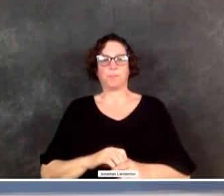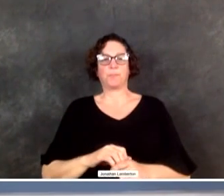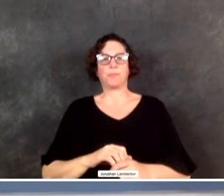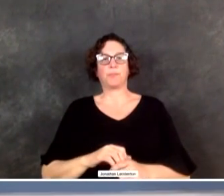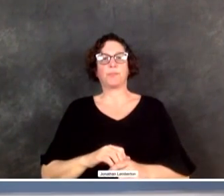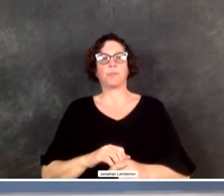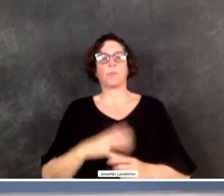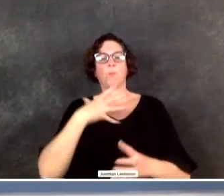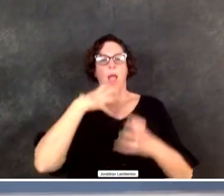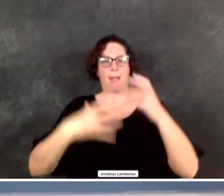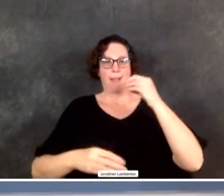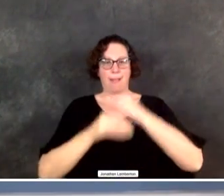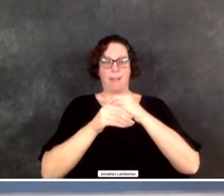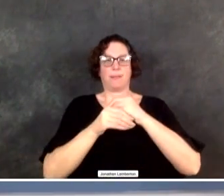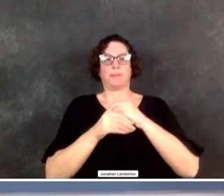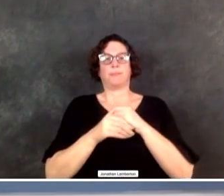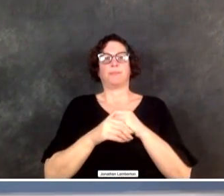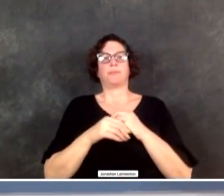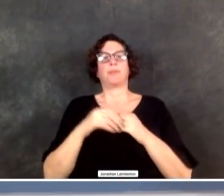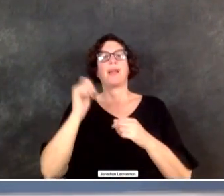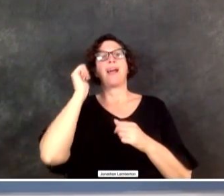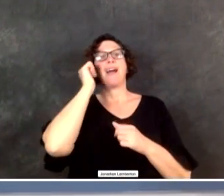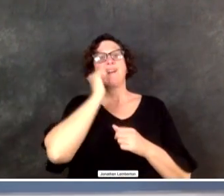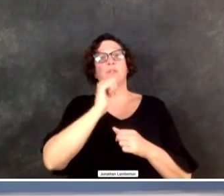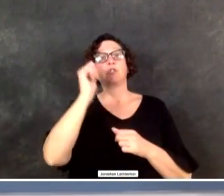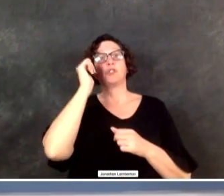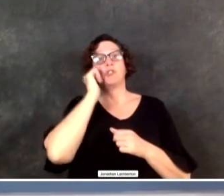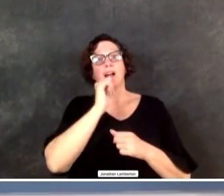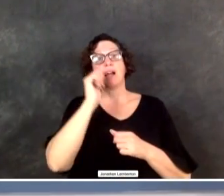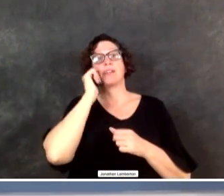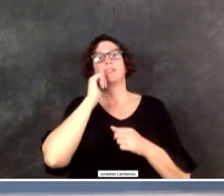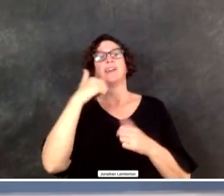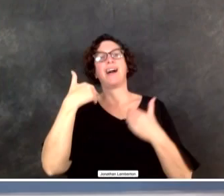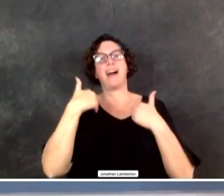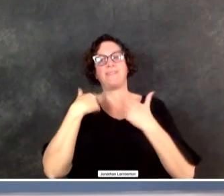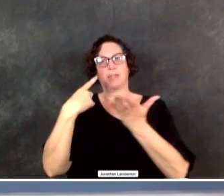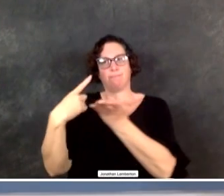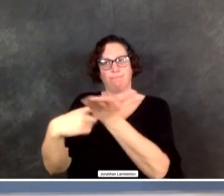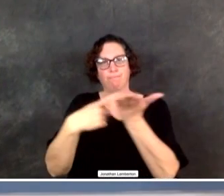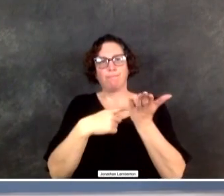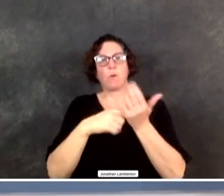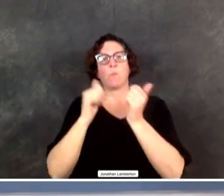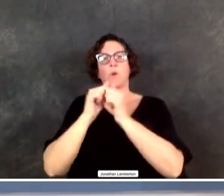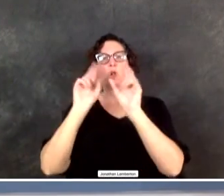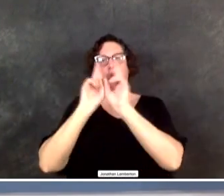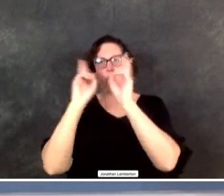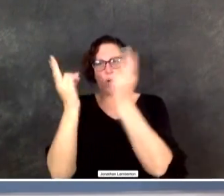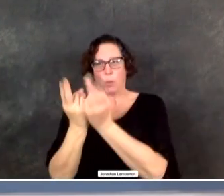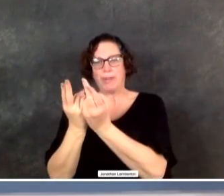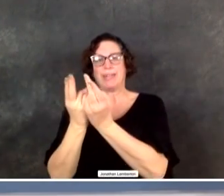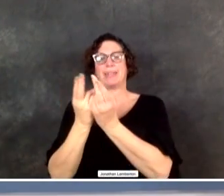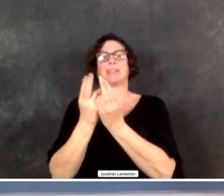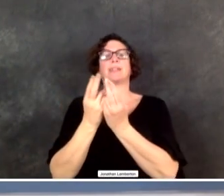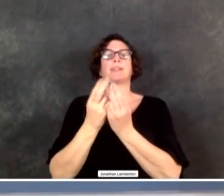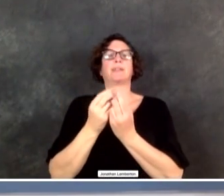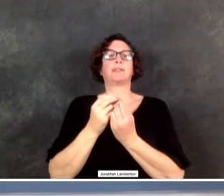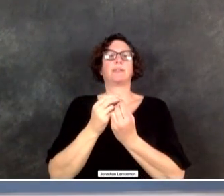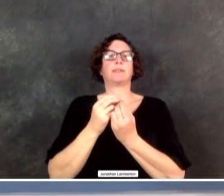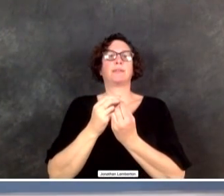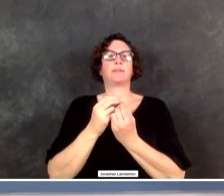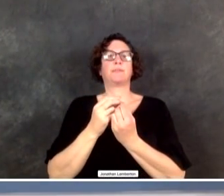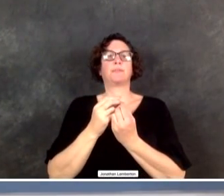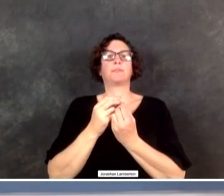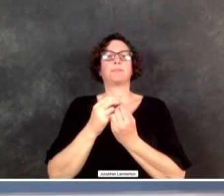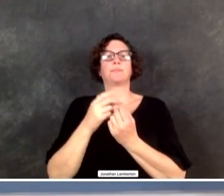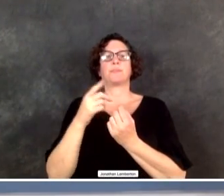multiple conversations during every day with the labor leaders that I get to work with, and not one of them has